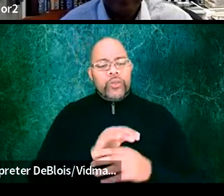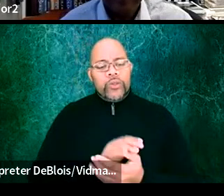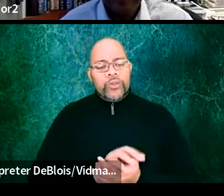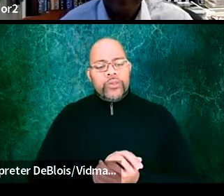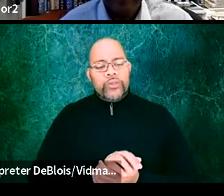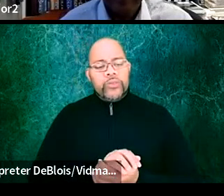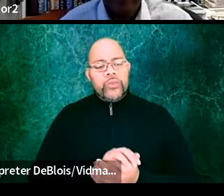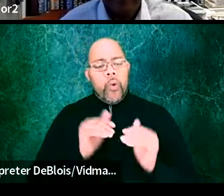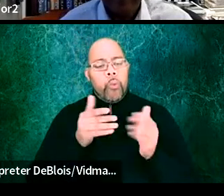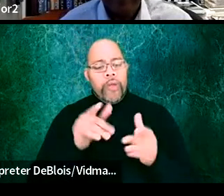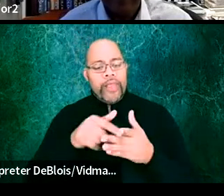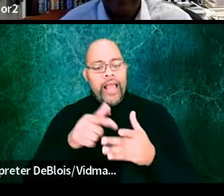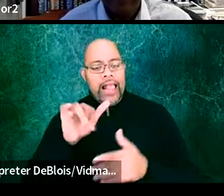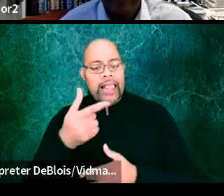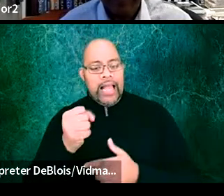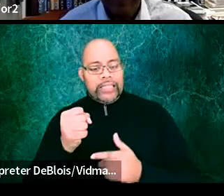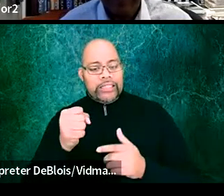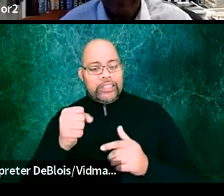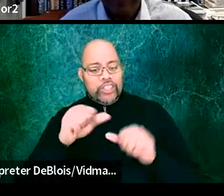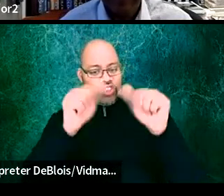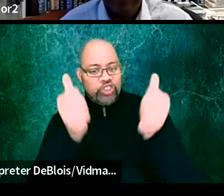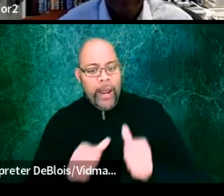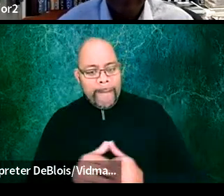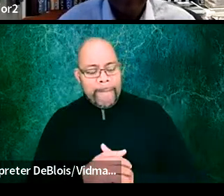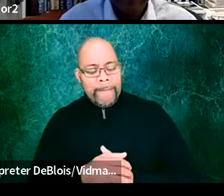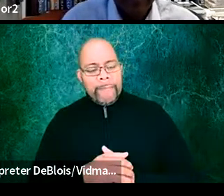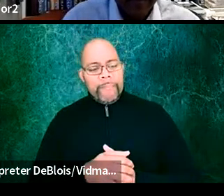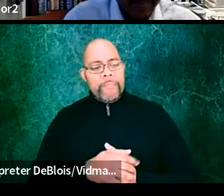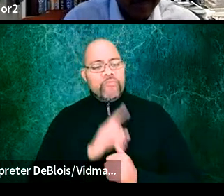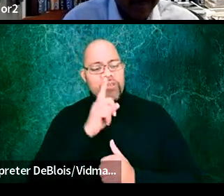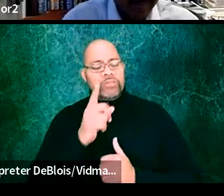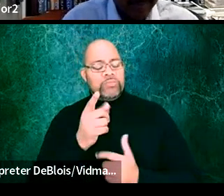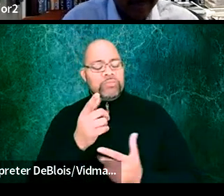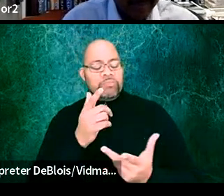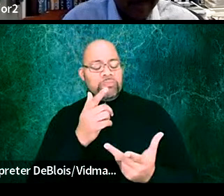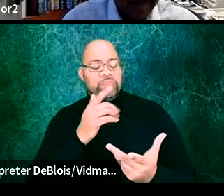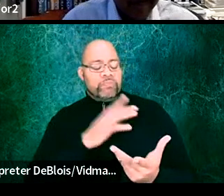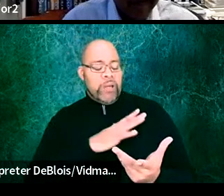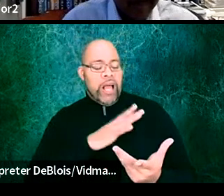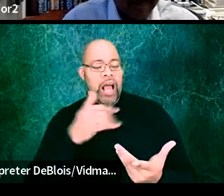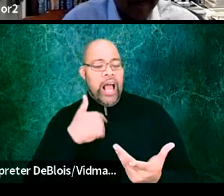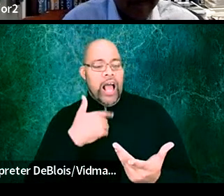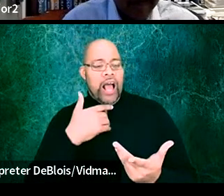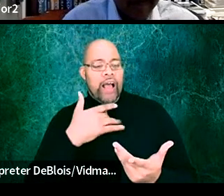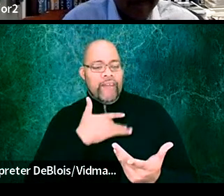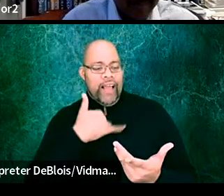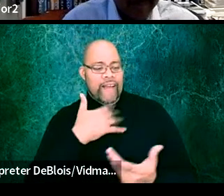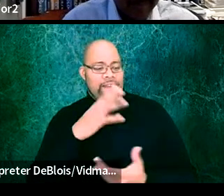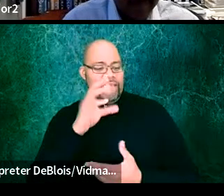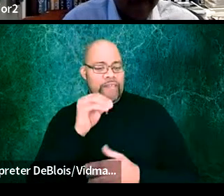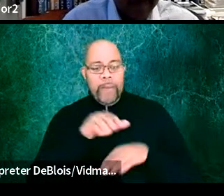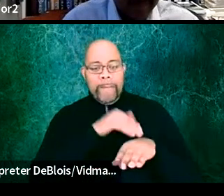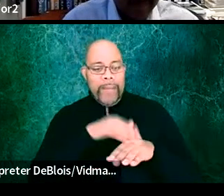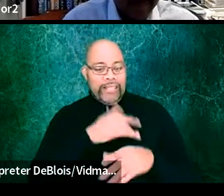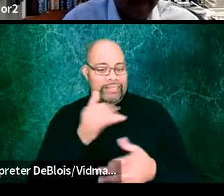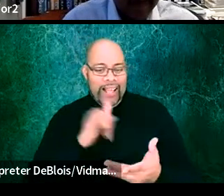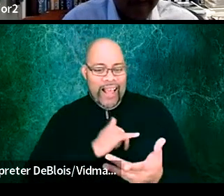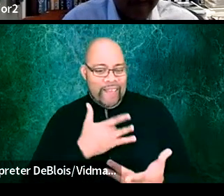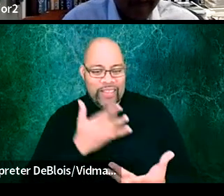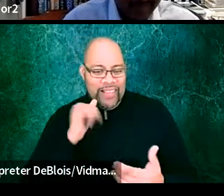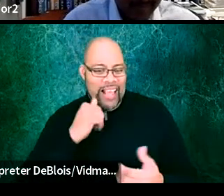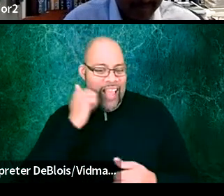the way that their legs are shaped. And it was really fun. Like I don't know, I felt like I had like 50 pets every